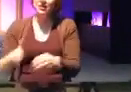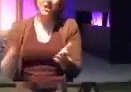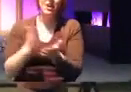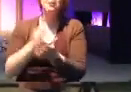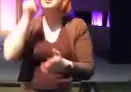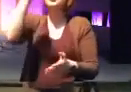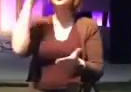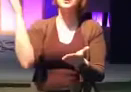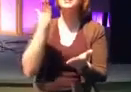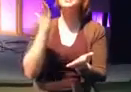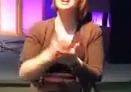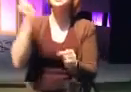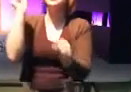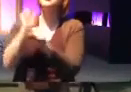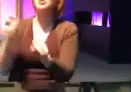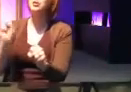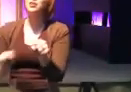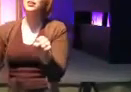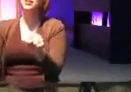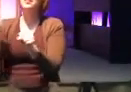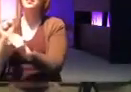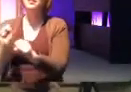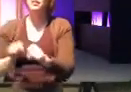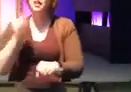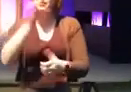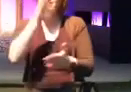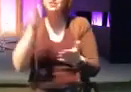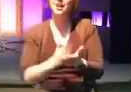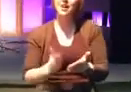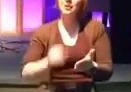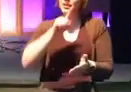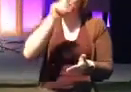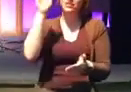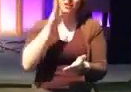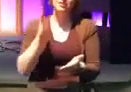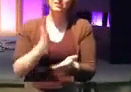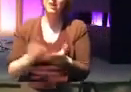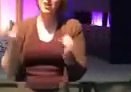never stop, you never stop working. You never stop.